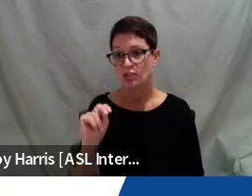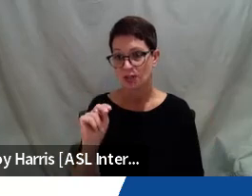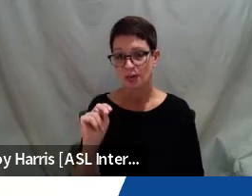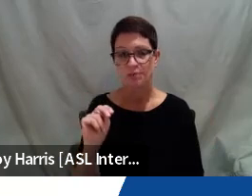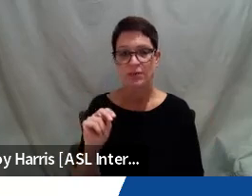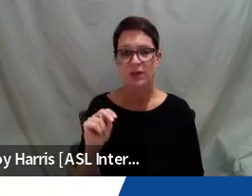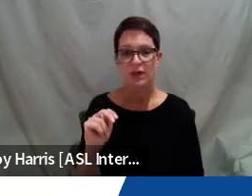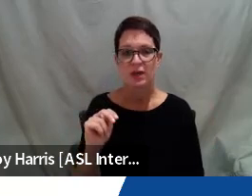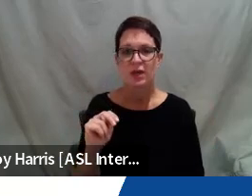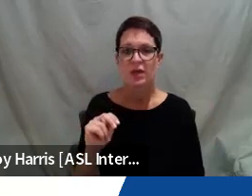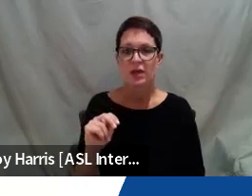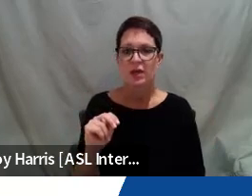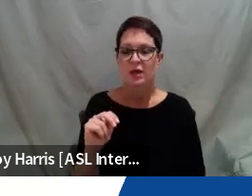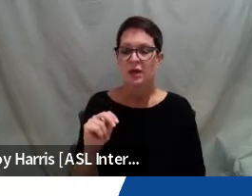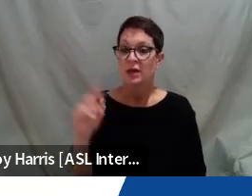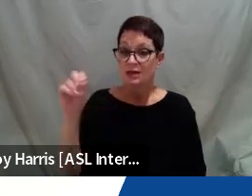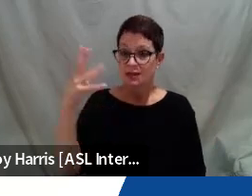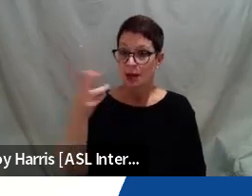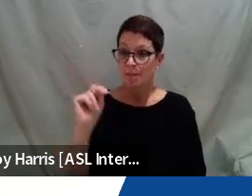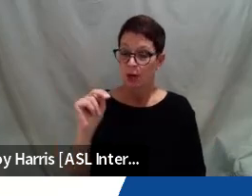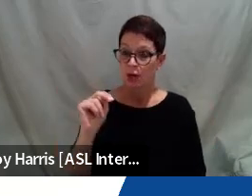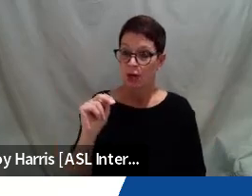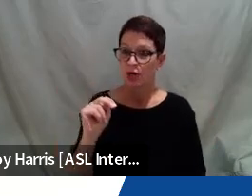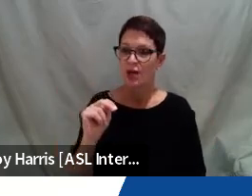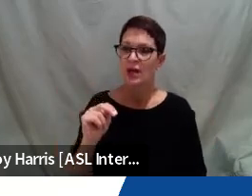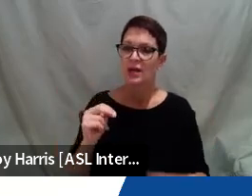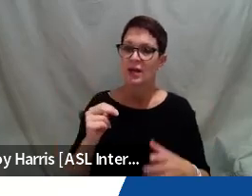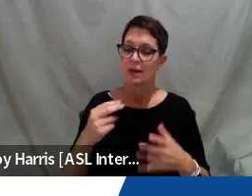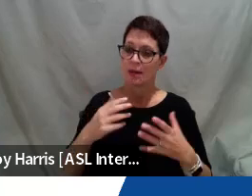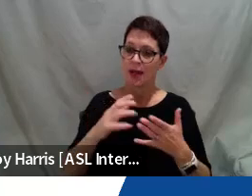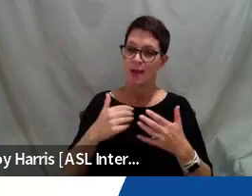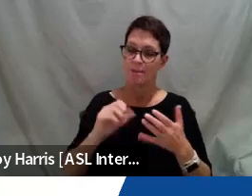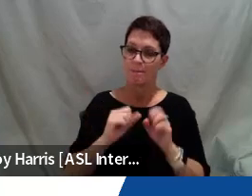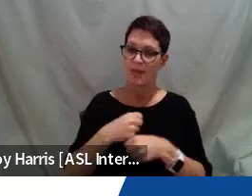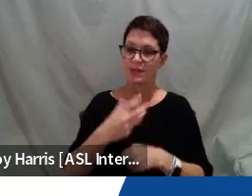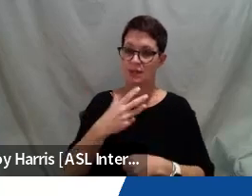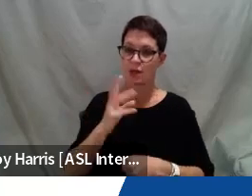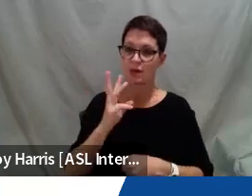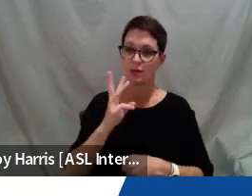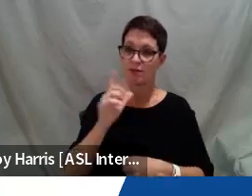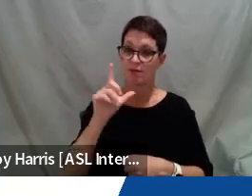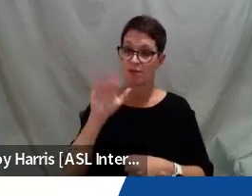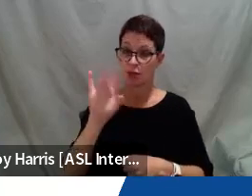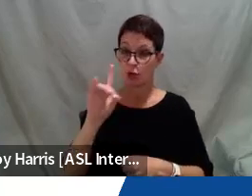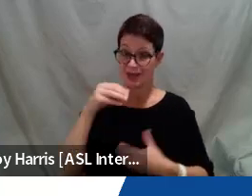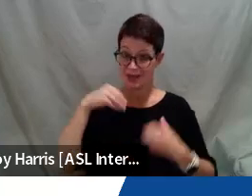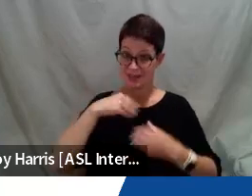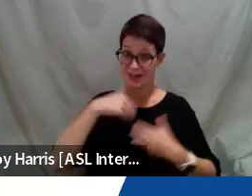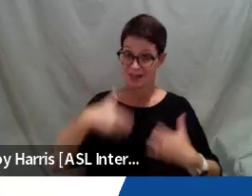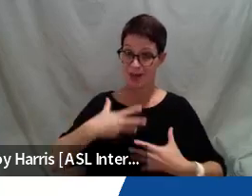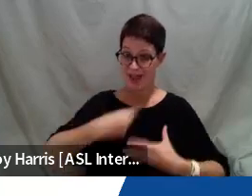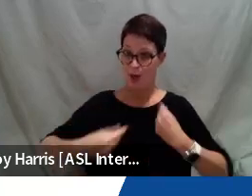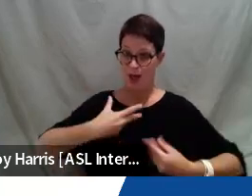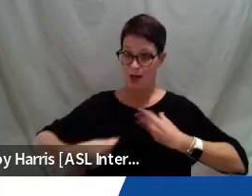Sunburn draws fluid to the surface of the skin and away from the body. And in those severe dehydration